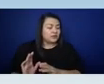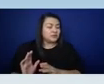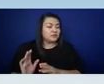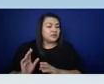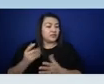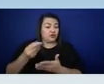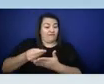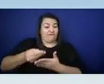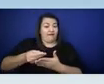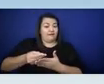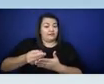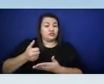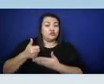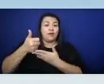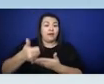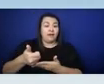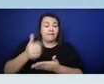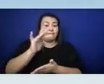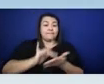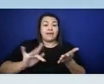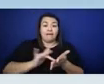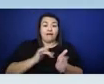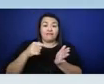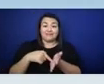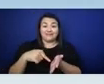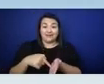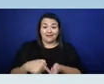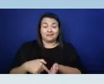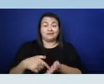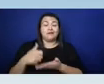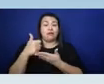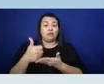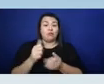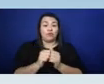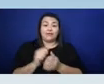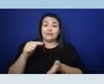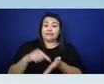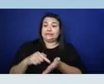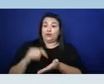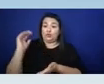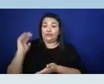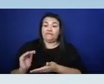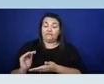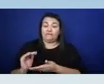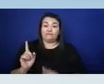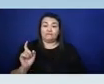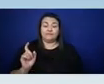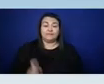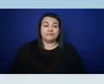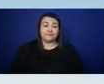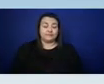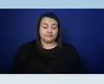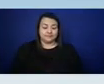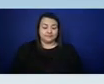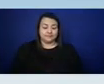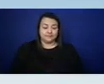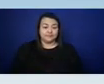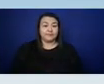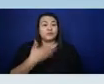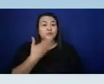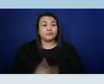to re-register? And the second question is, if you're a owner-operated business with no